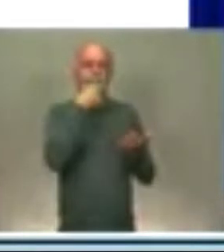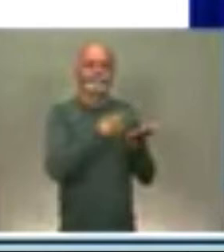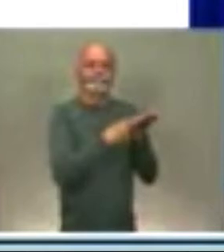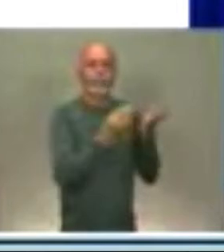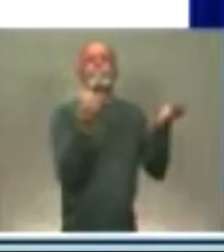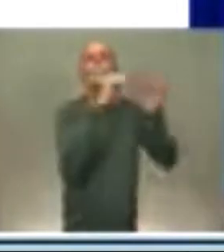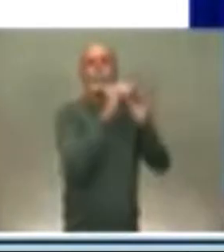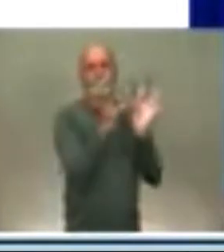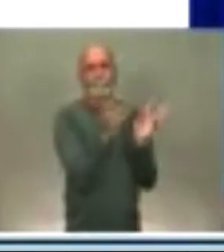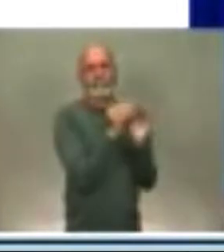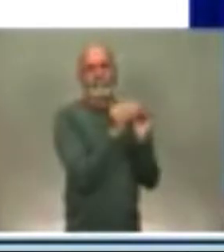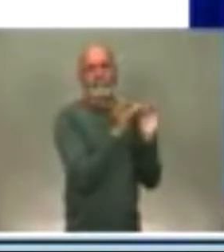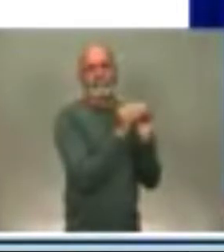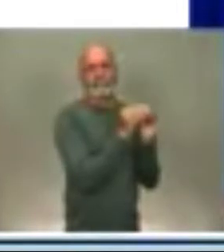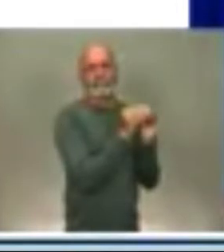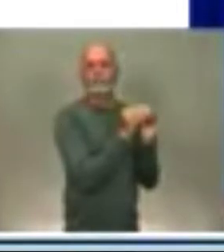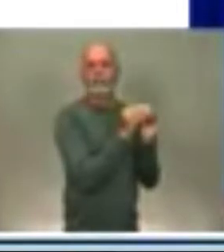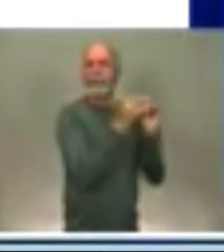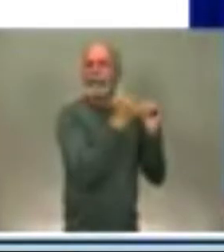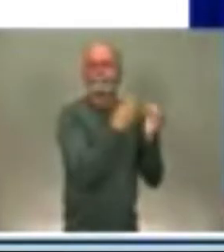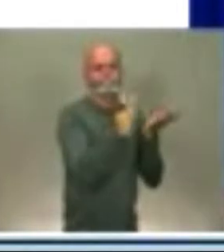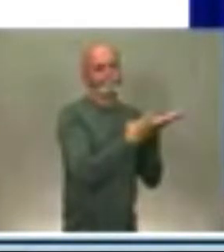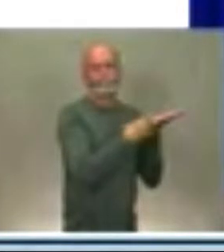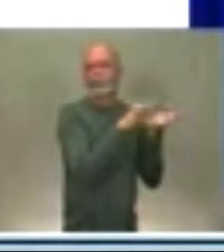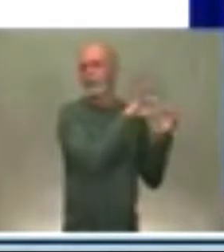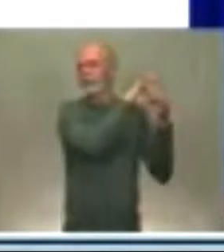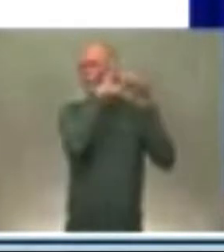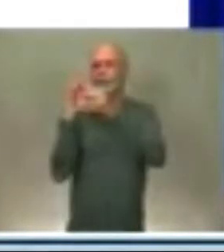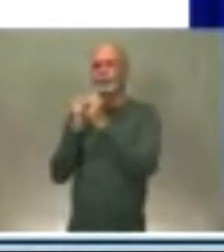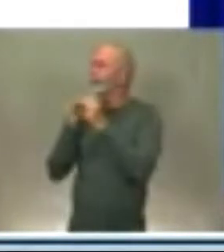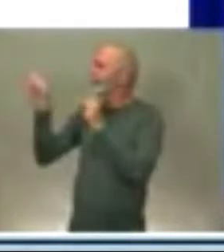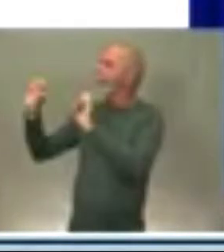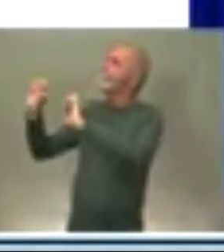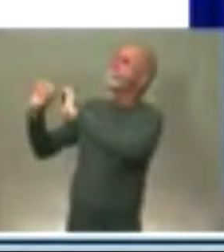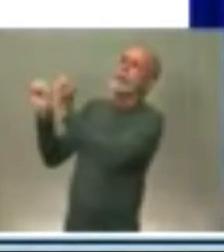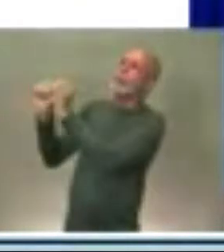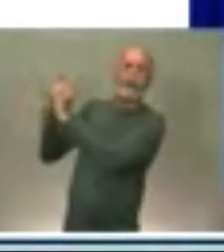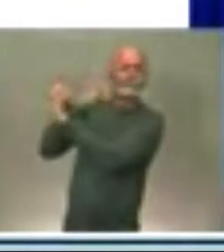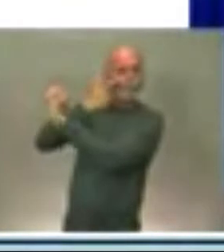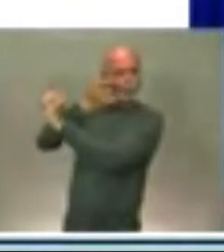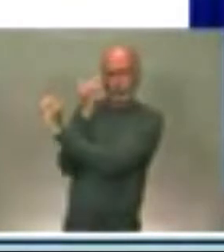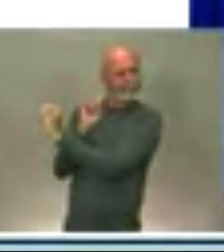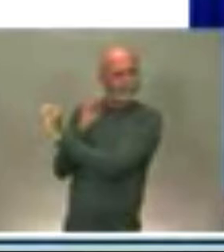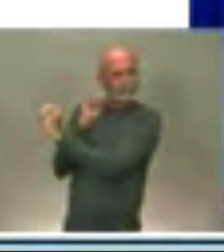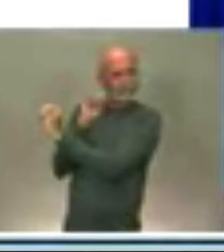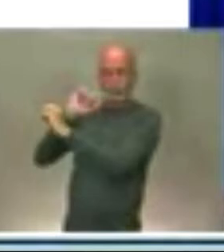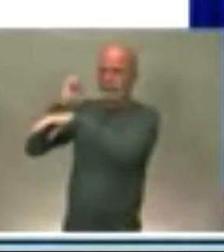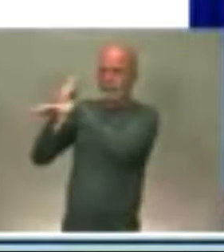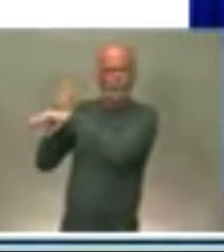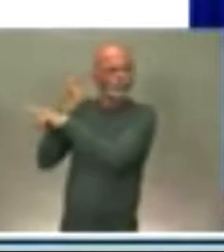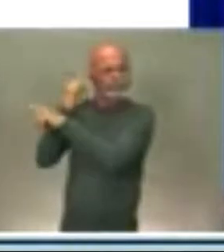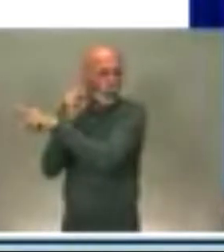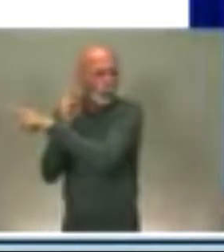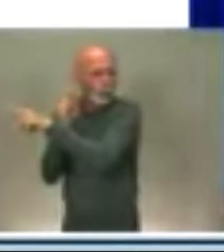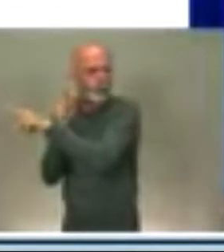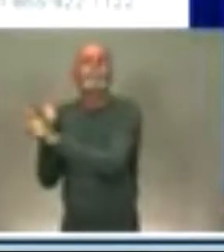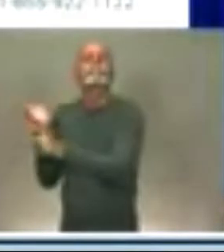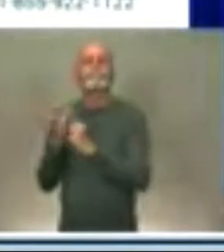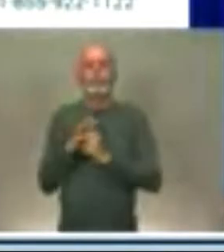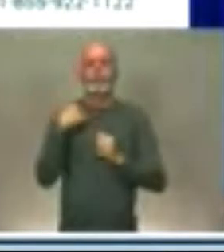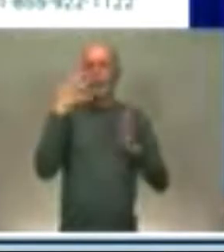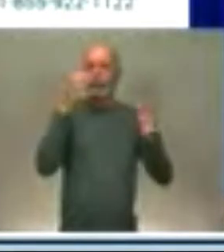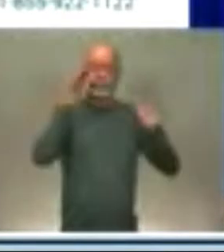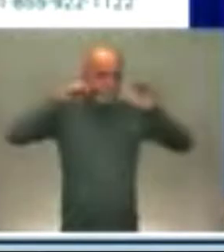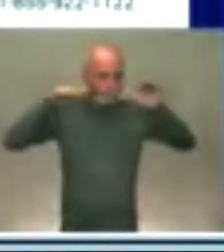means, and then we'll make some decisions on that. But my focus right now, today and over the last few days